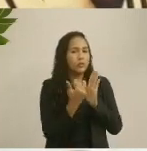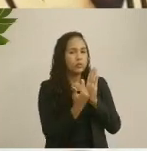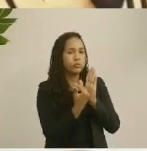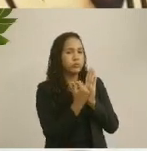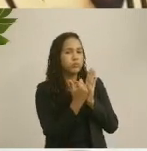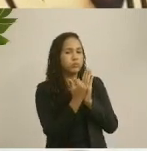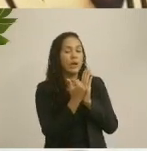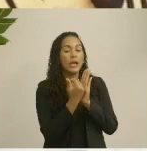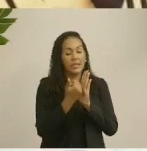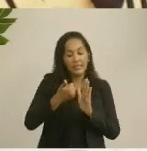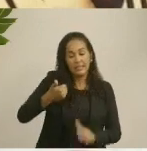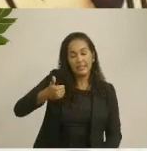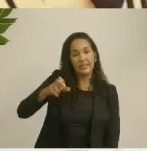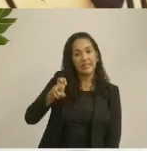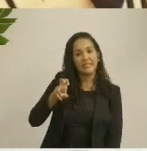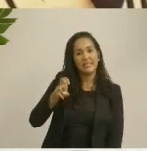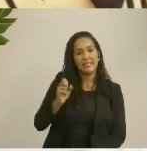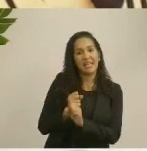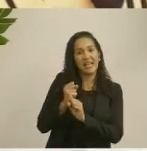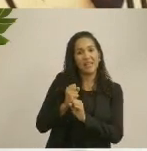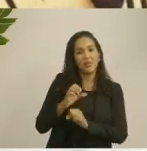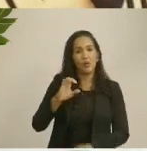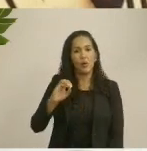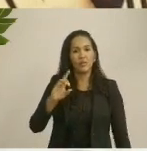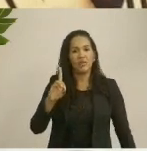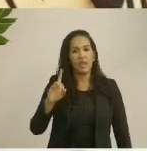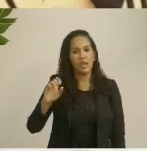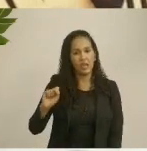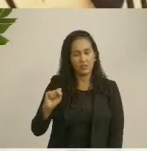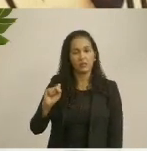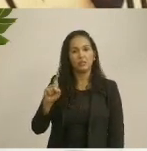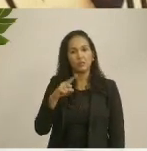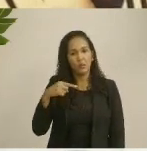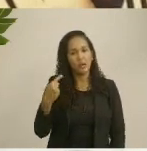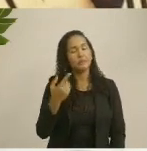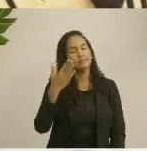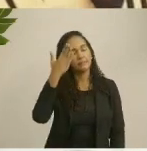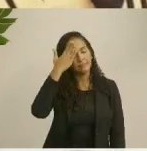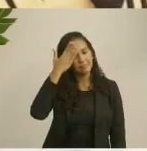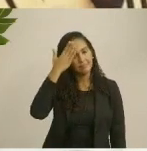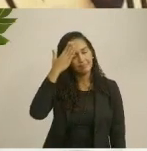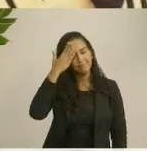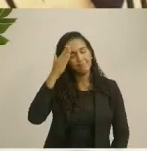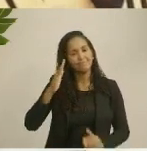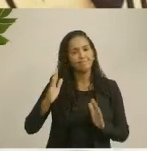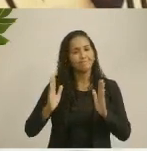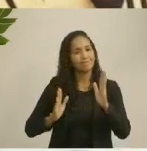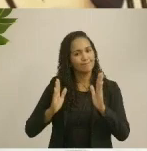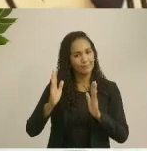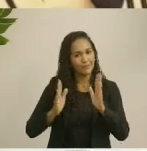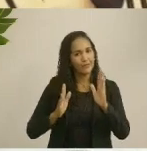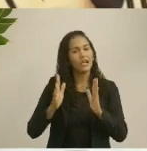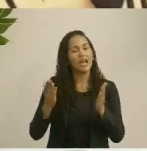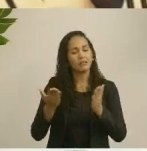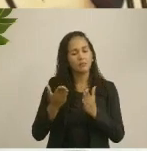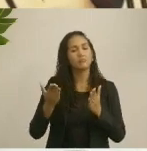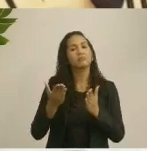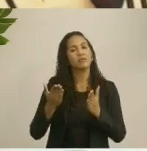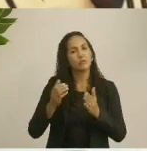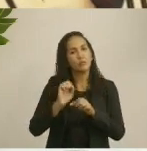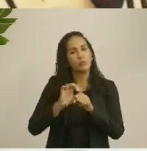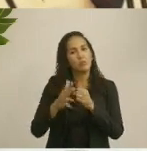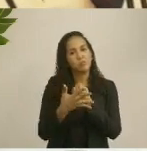massive crises. We were going to speak about the COVID-19 pandemic and its